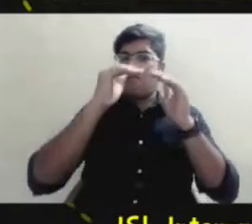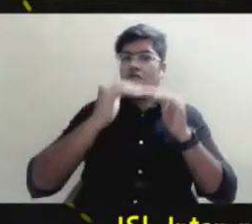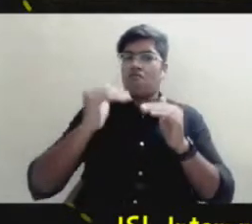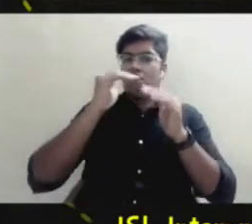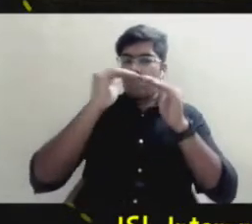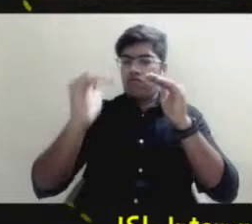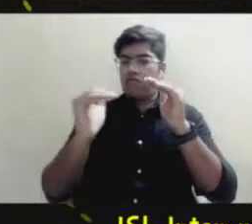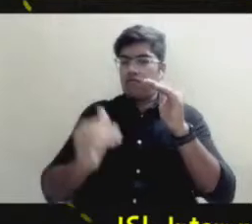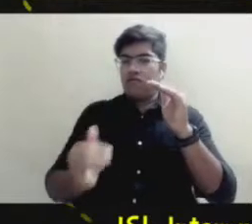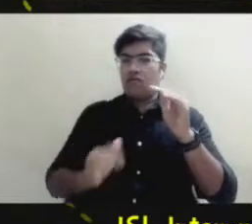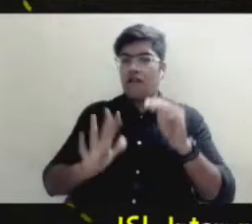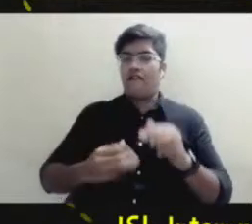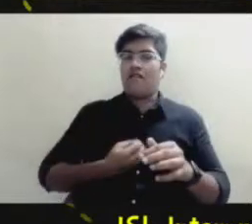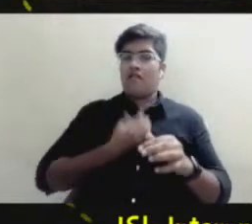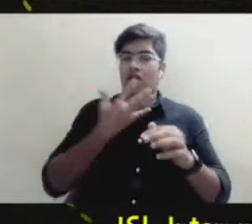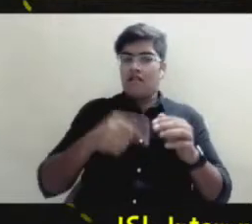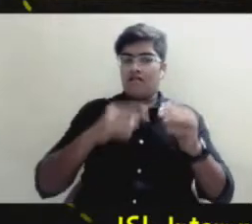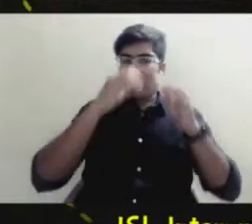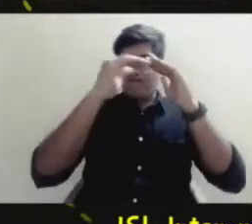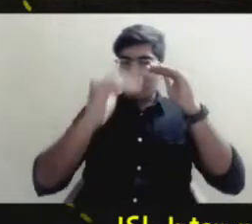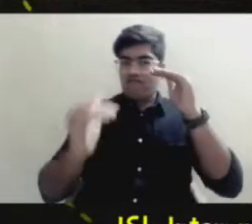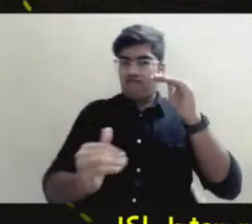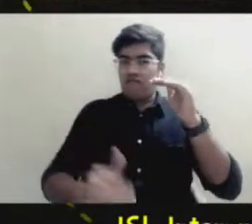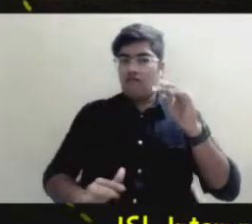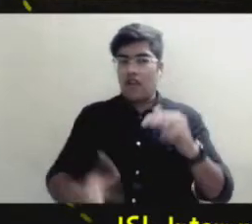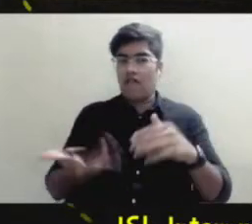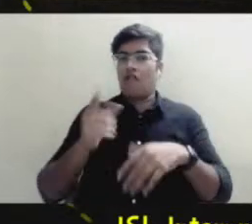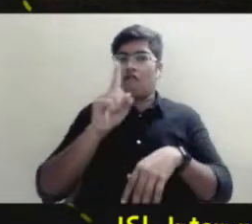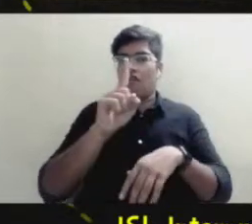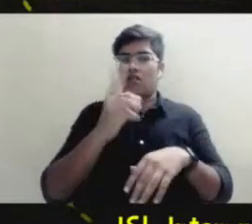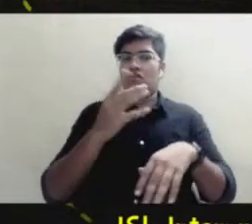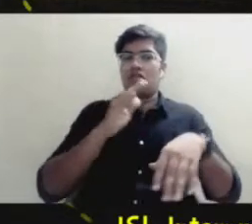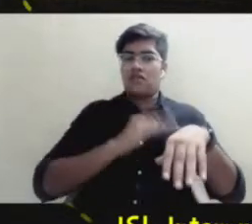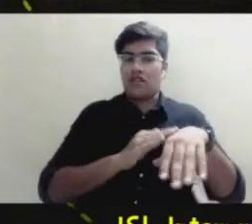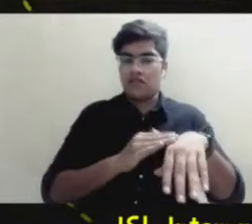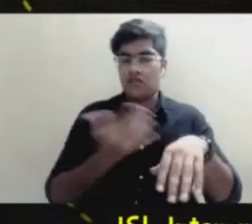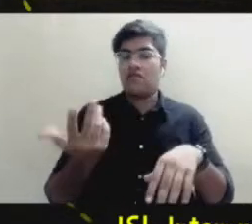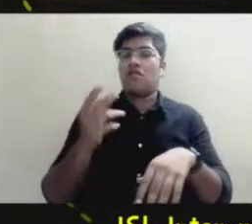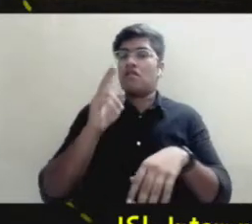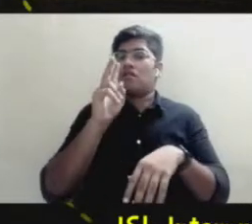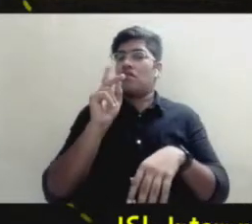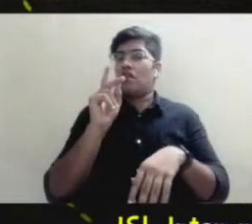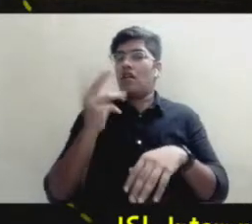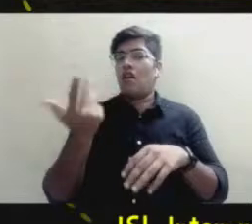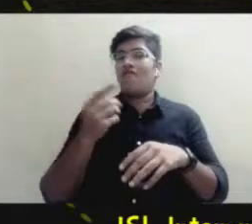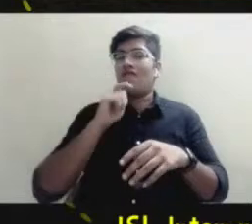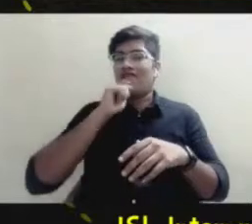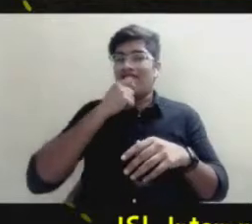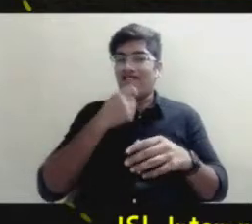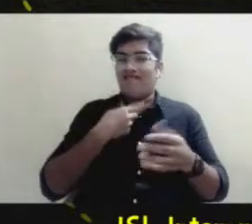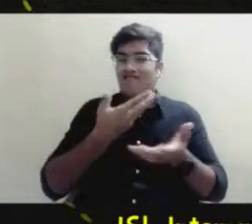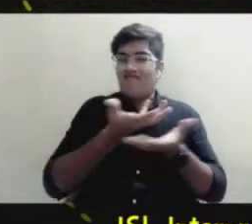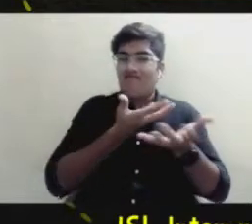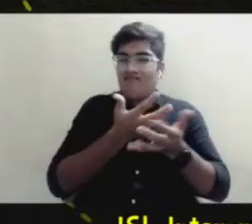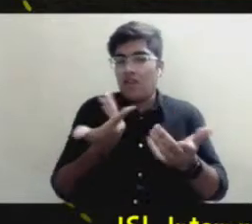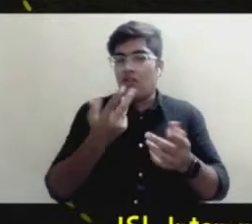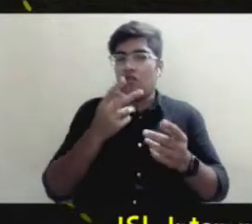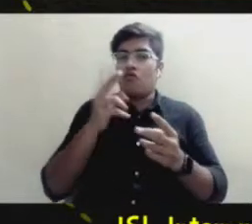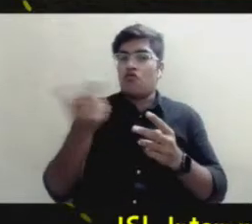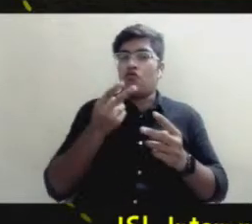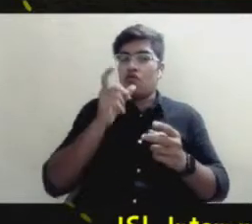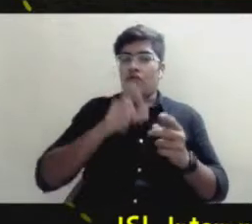of touch. There's the pleasure of almost a kind of secret pact. Yes. Between the person who's singing, like in full view